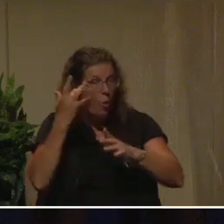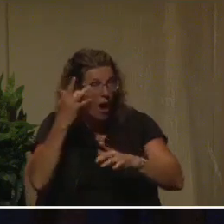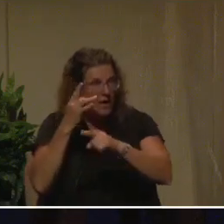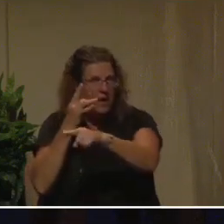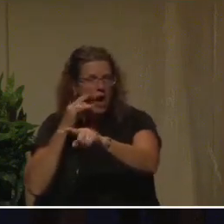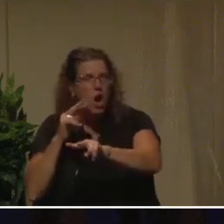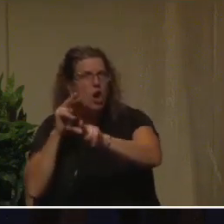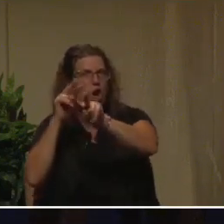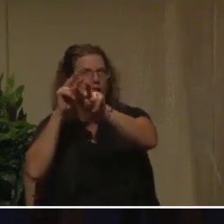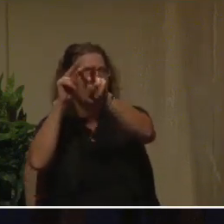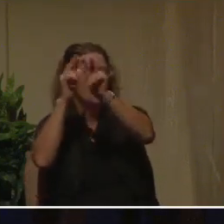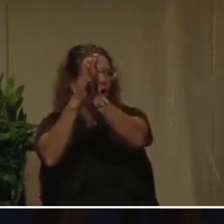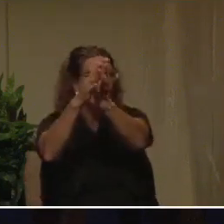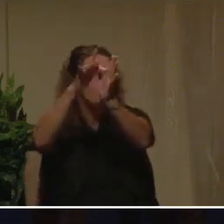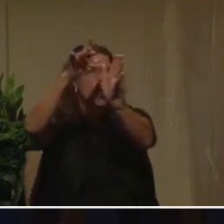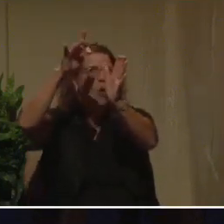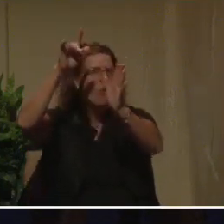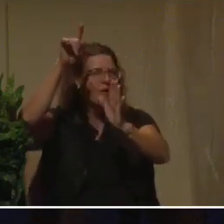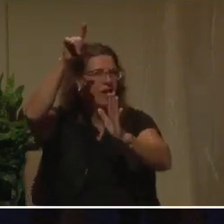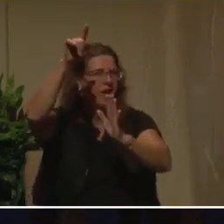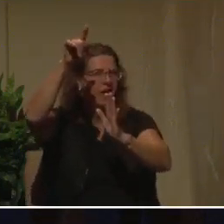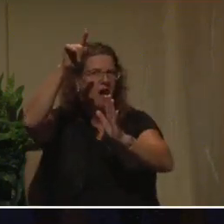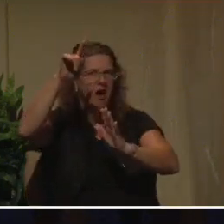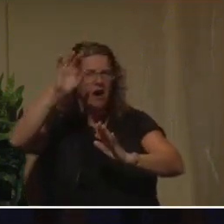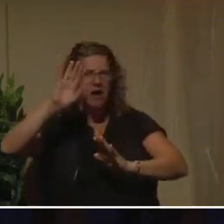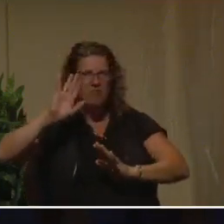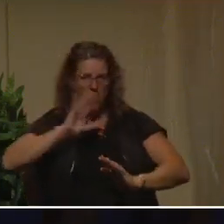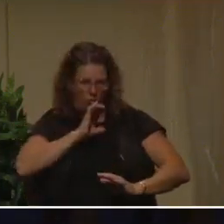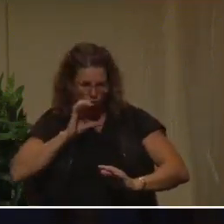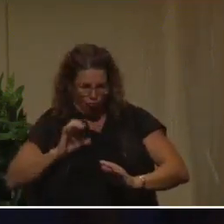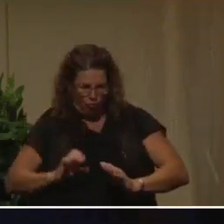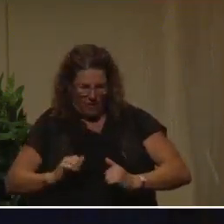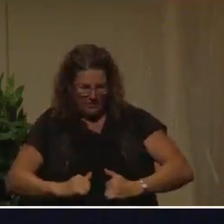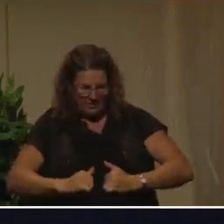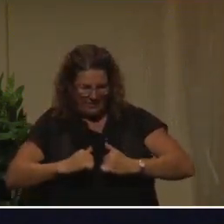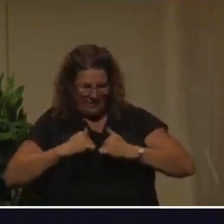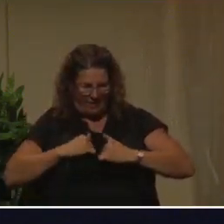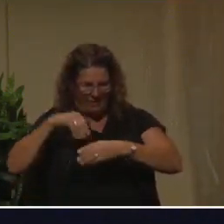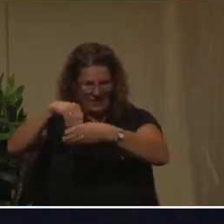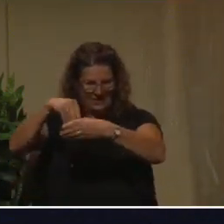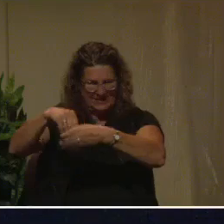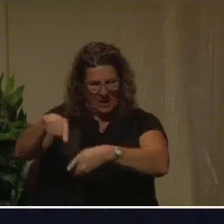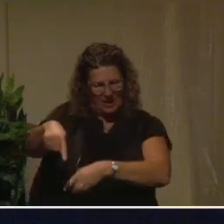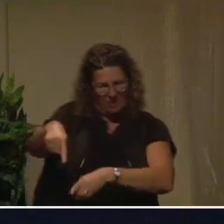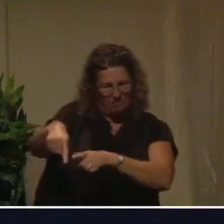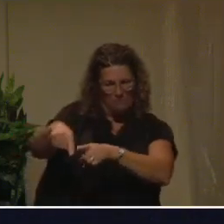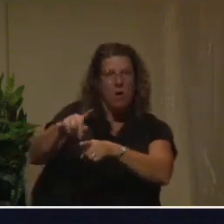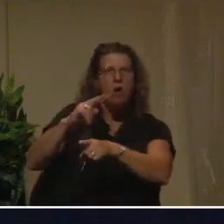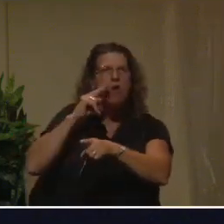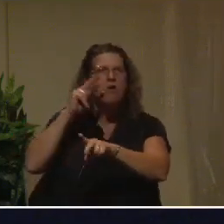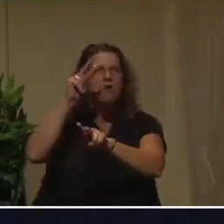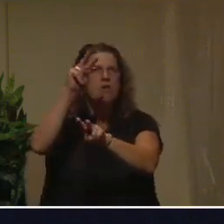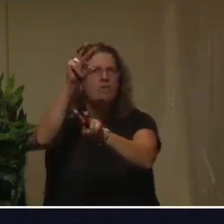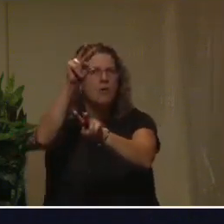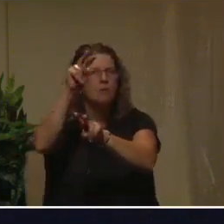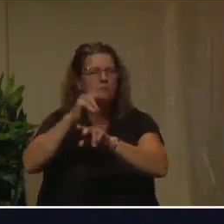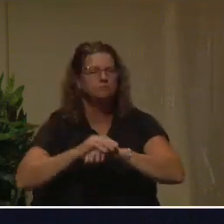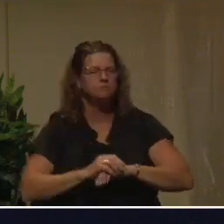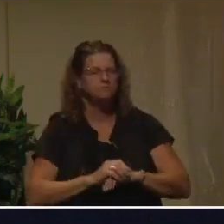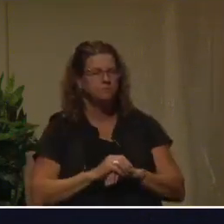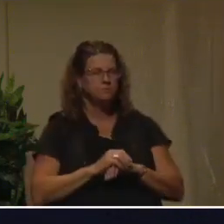glory that was being built up inside of this Christ-like life. Now let me give you a modern-day example of this.